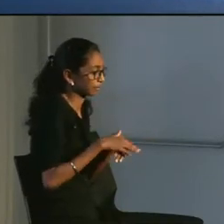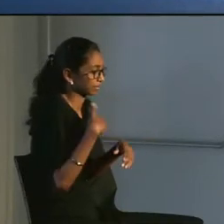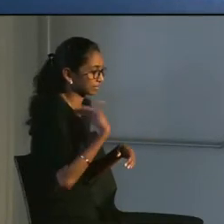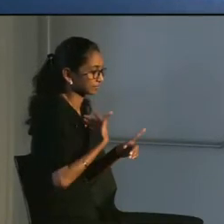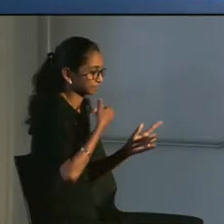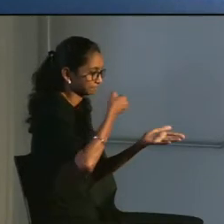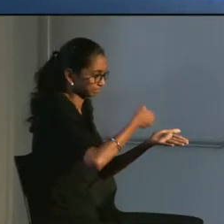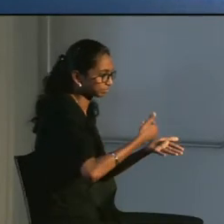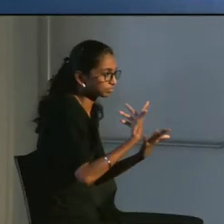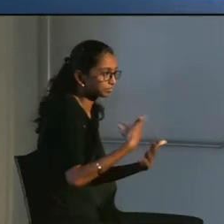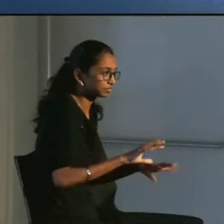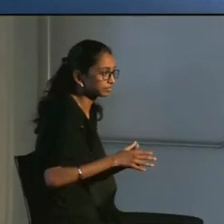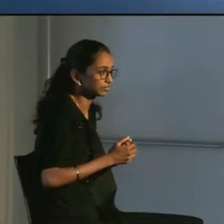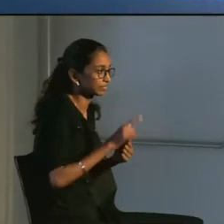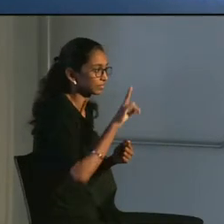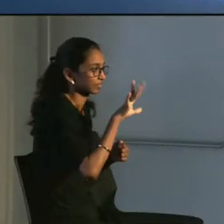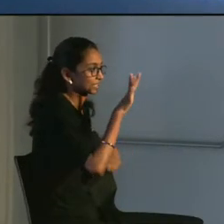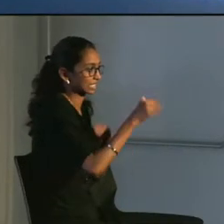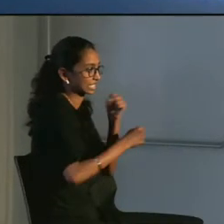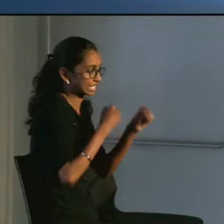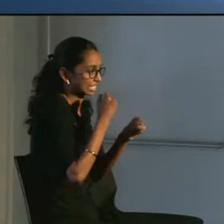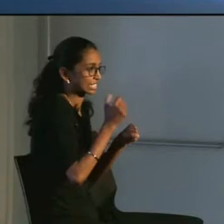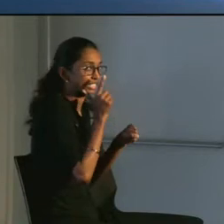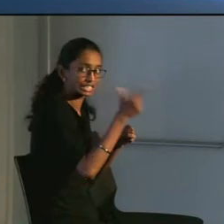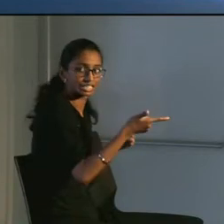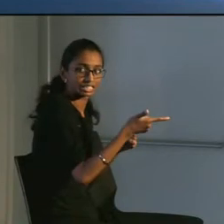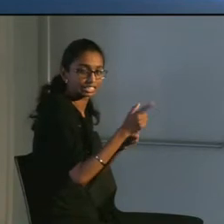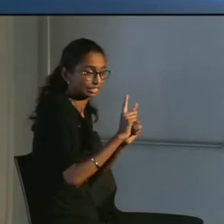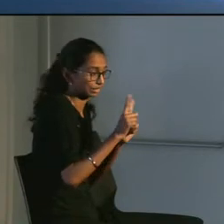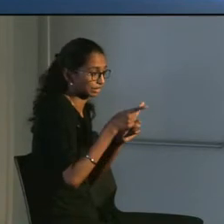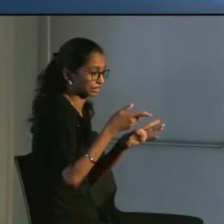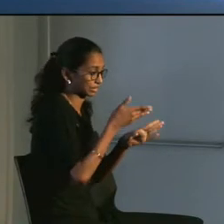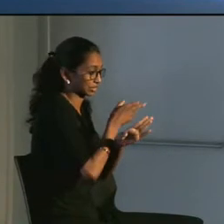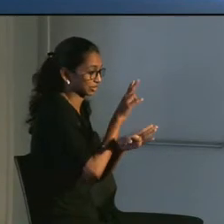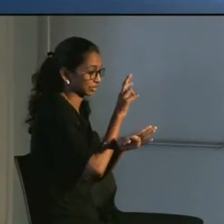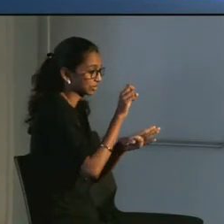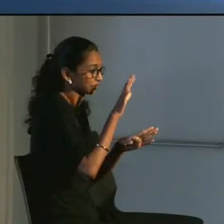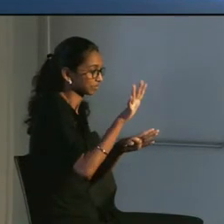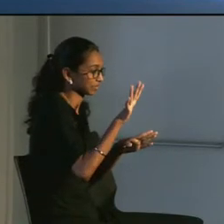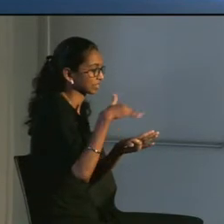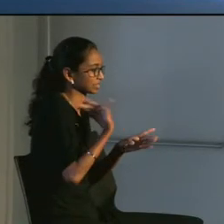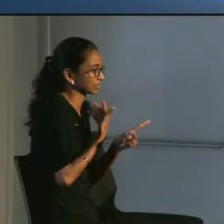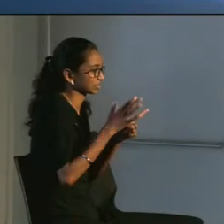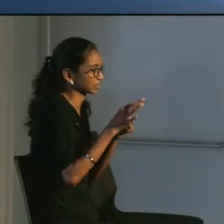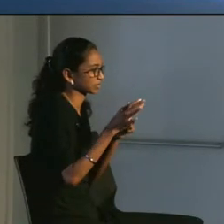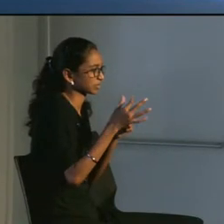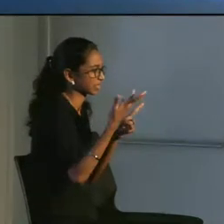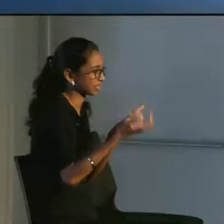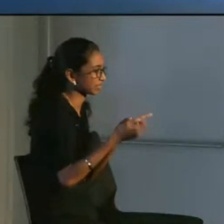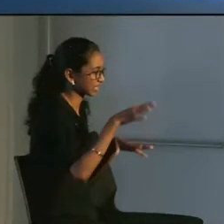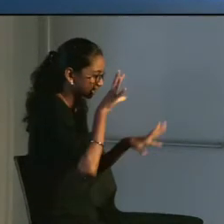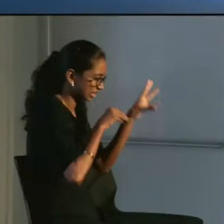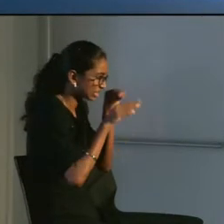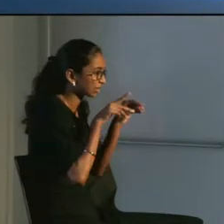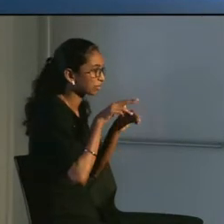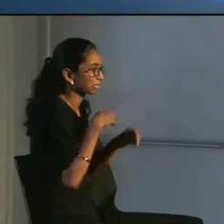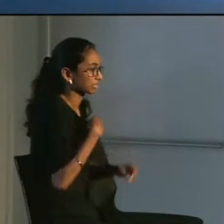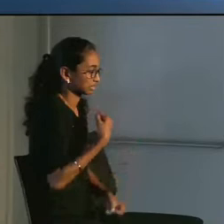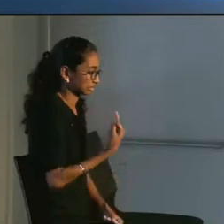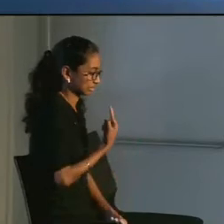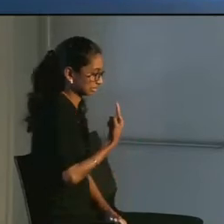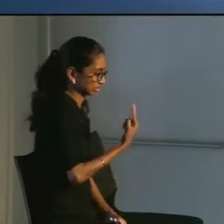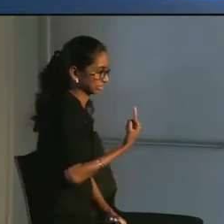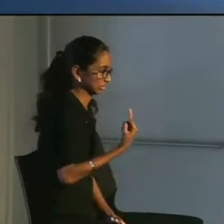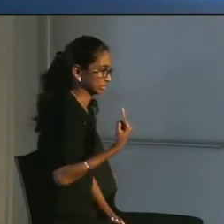at these articulations 15 years later, but back in 2005, we were doing things like just learning to be idle in public